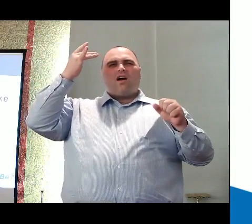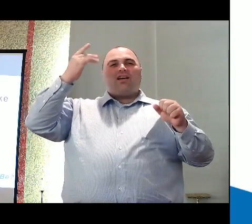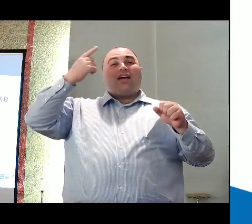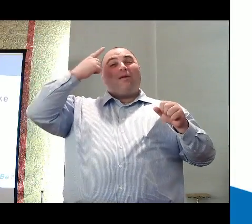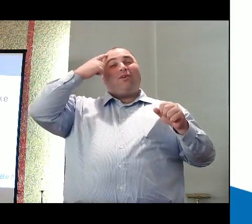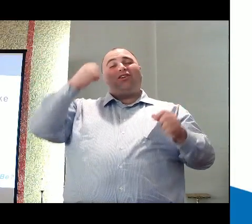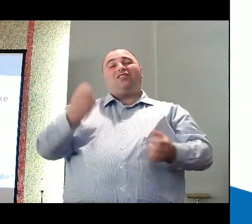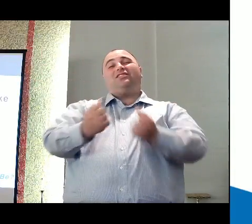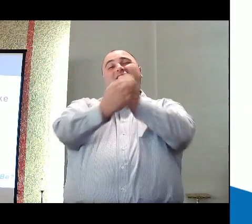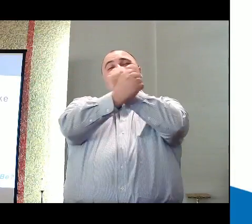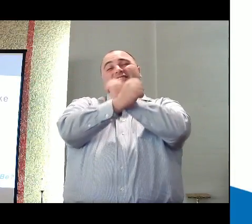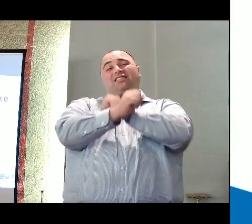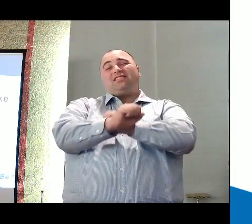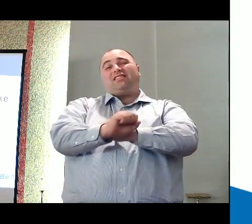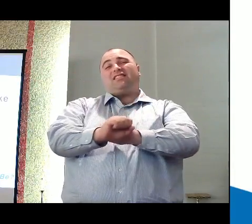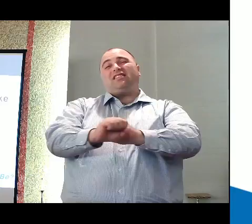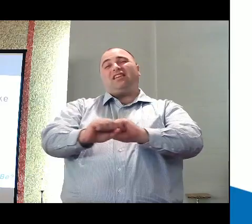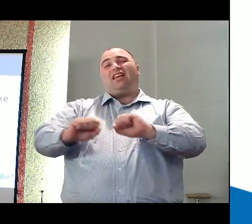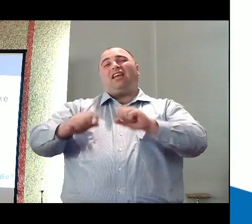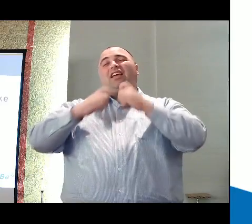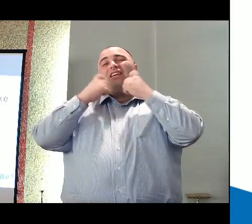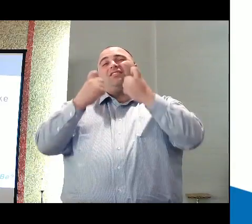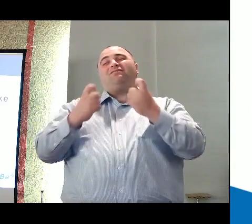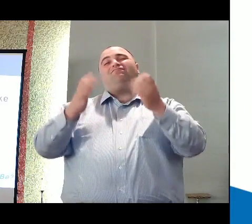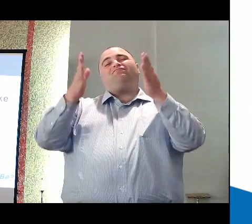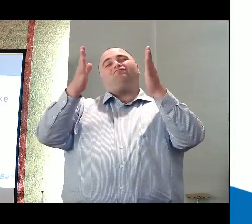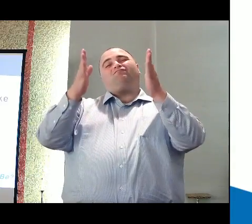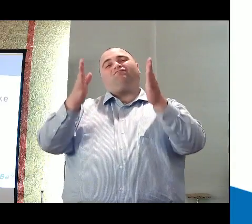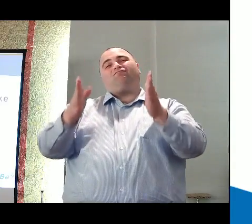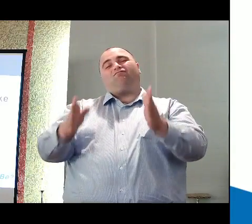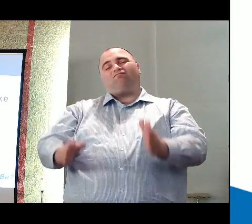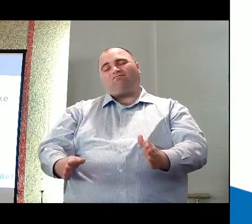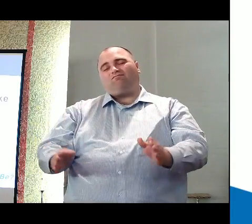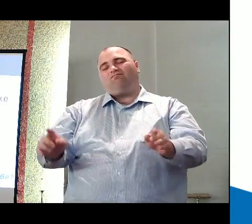sound that saved a